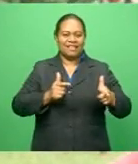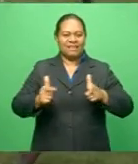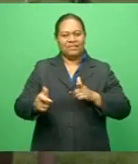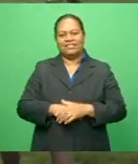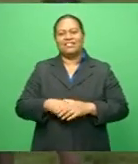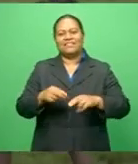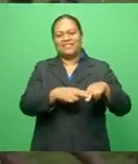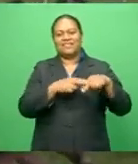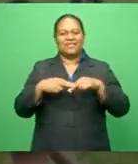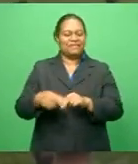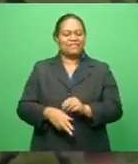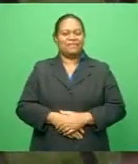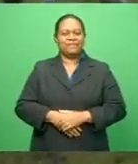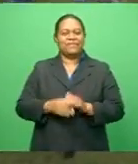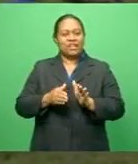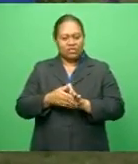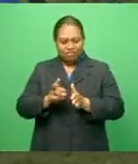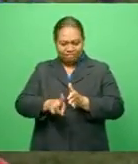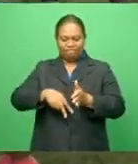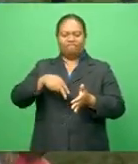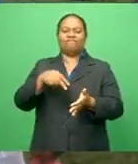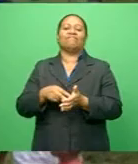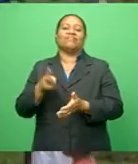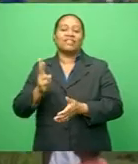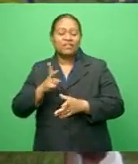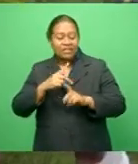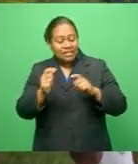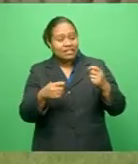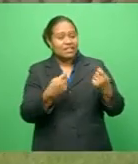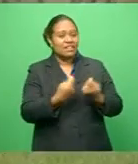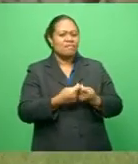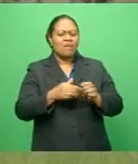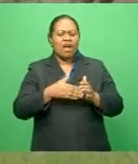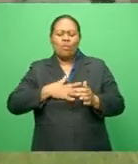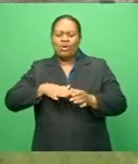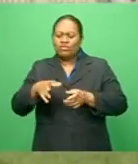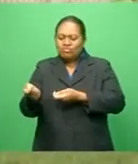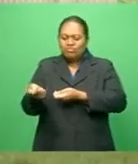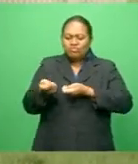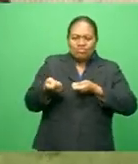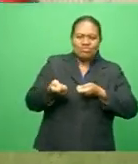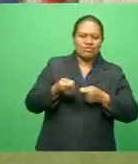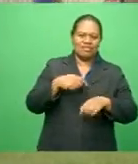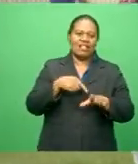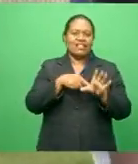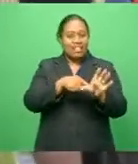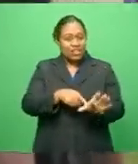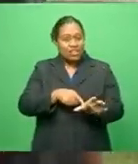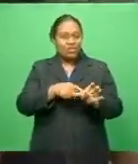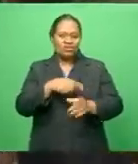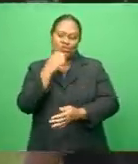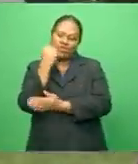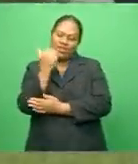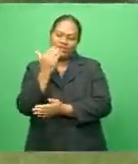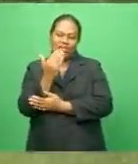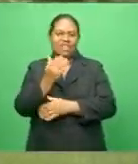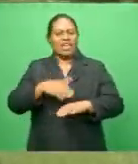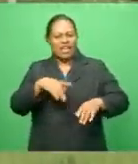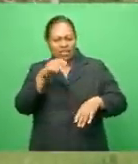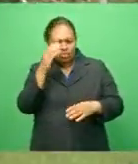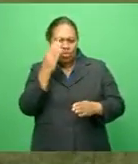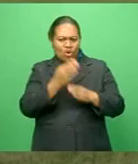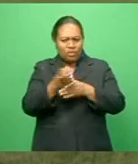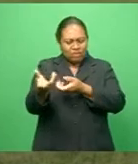in Fiji. The revival of the team is also aimed at getting the youth engaged in rugby in the hope of catching the eyes